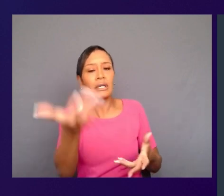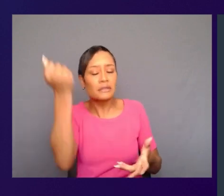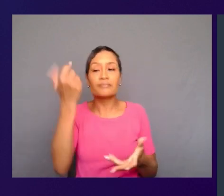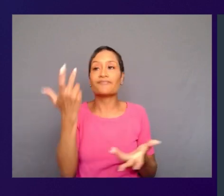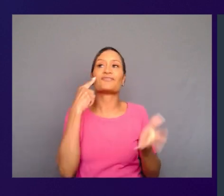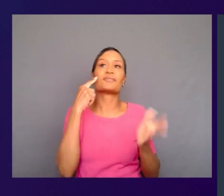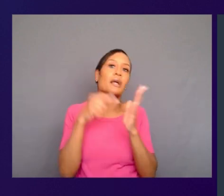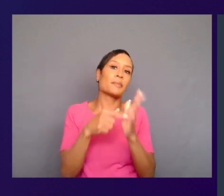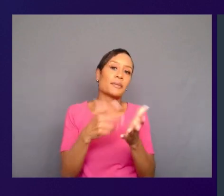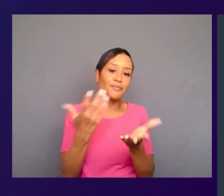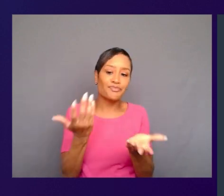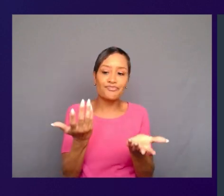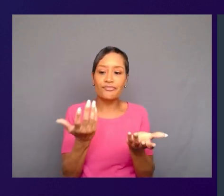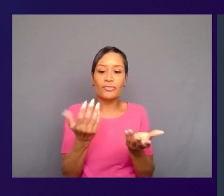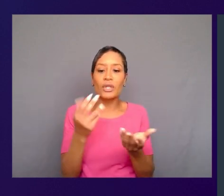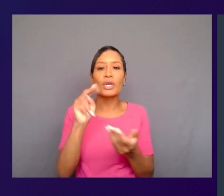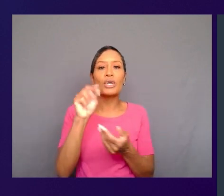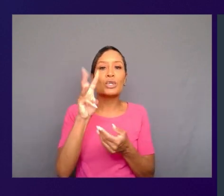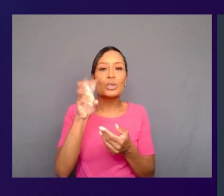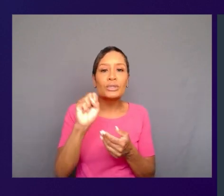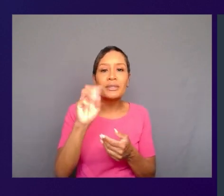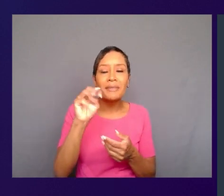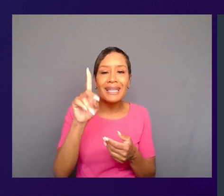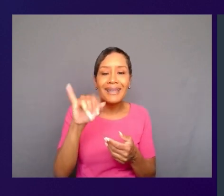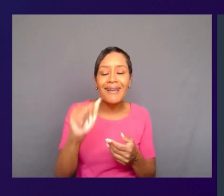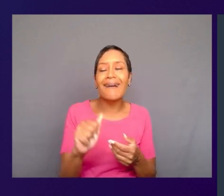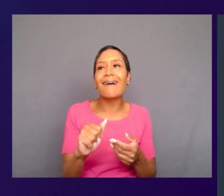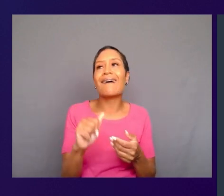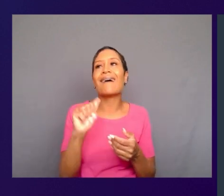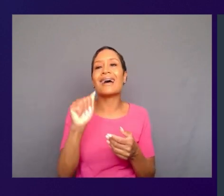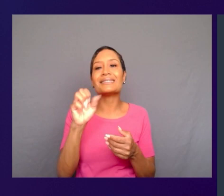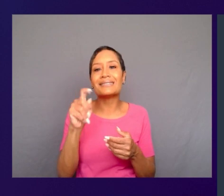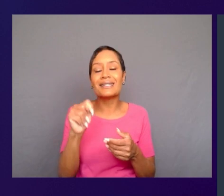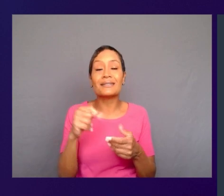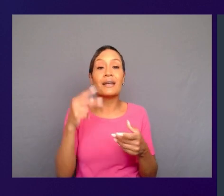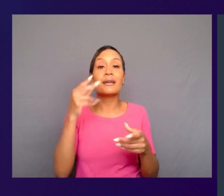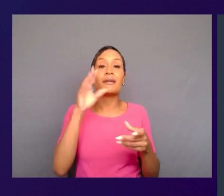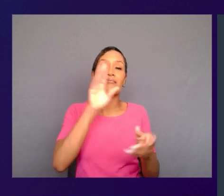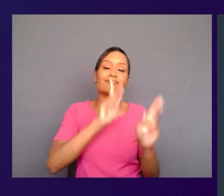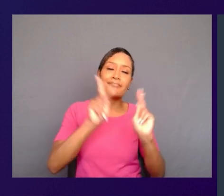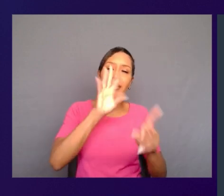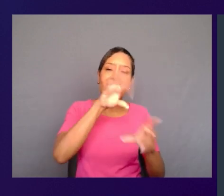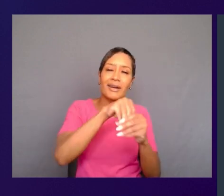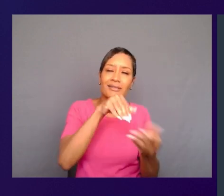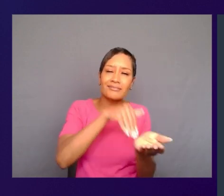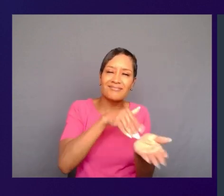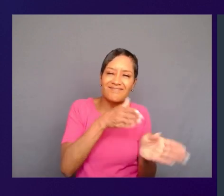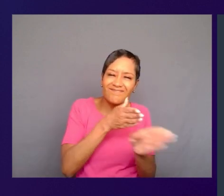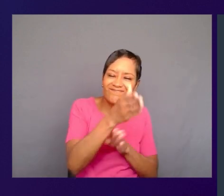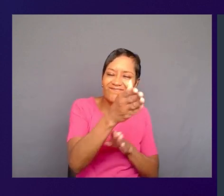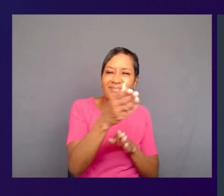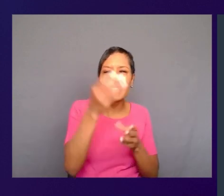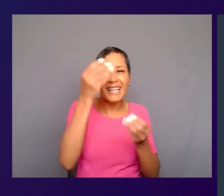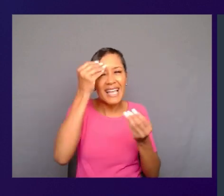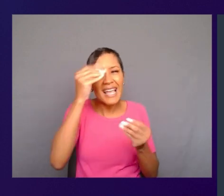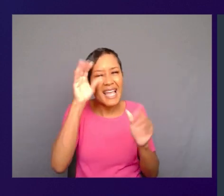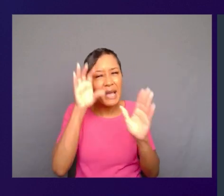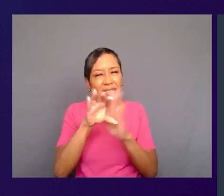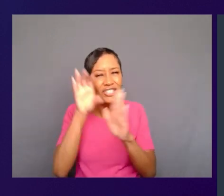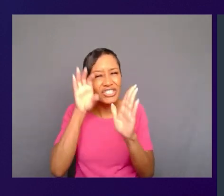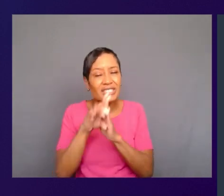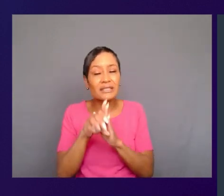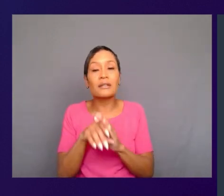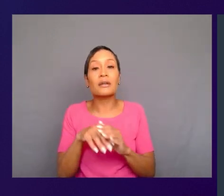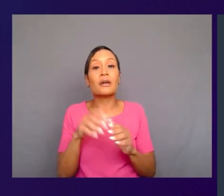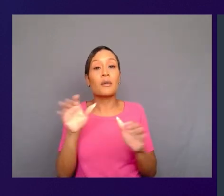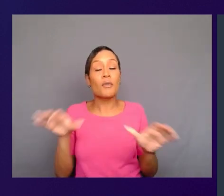such workloads include news media assets or within healthcare, medical imaging data. For all such performance-sensitive use cases where